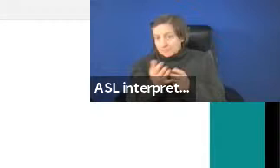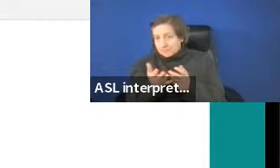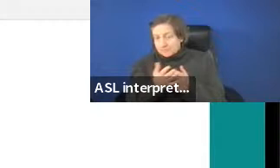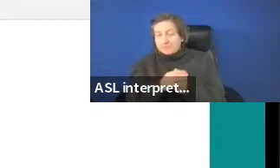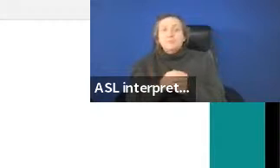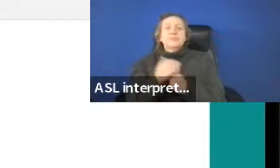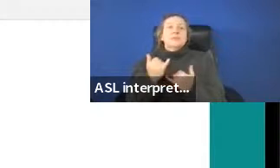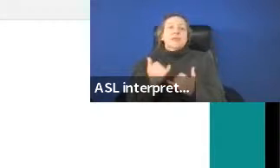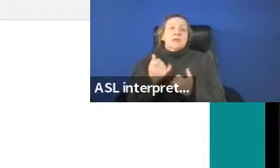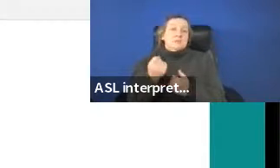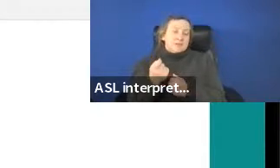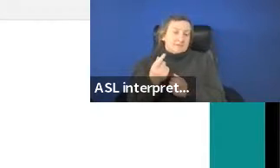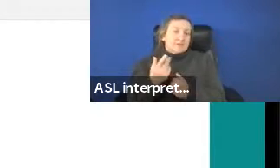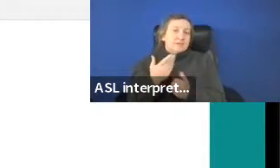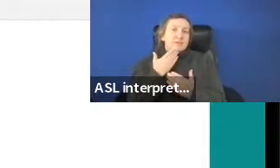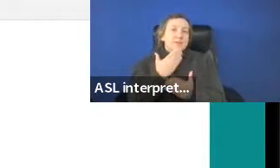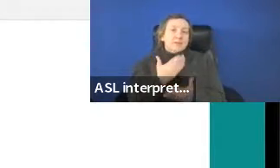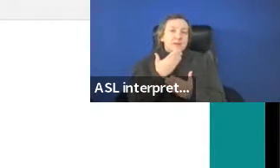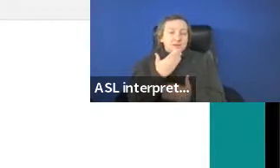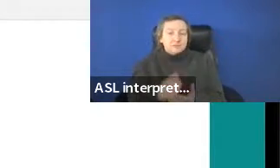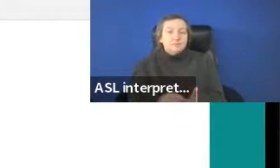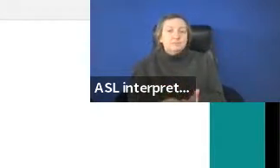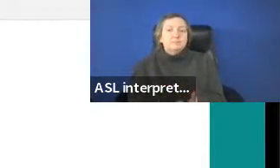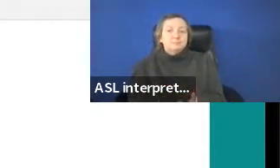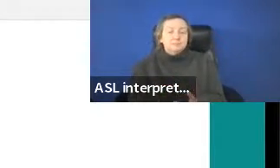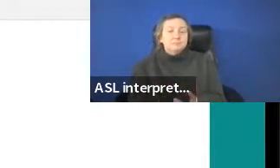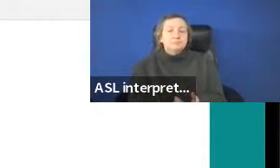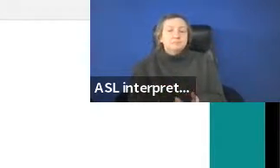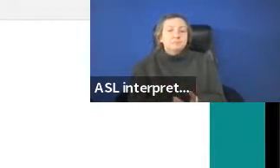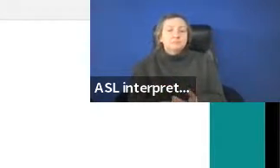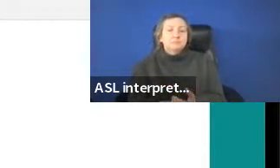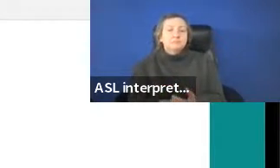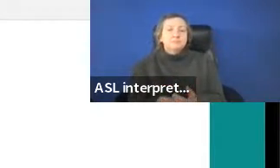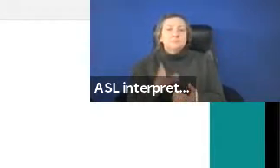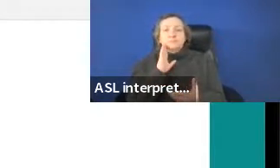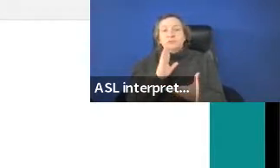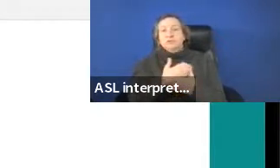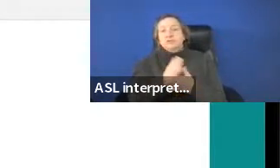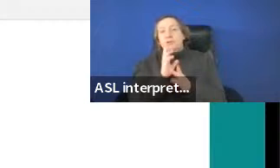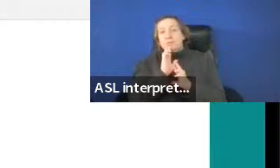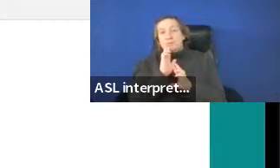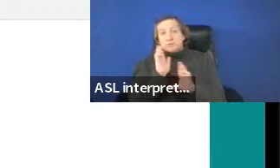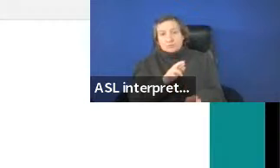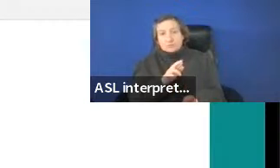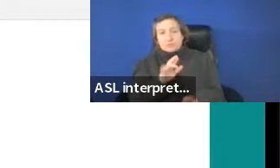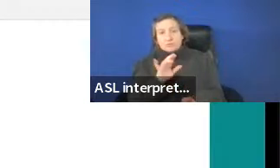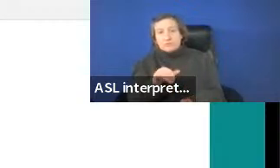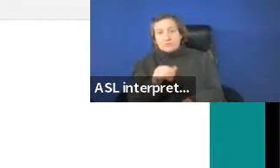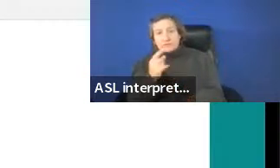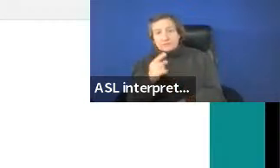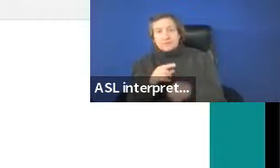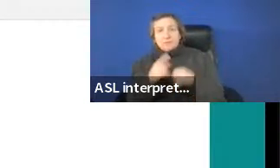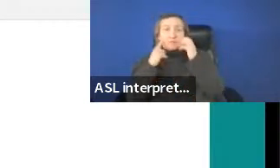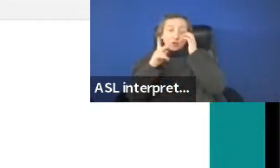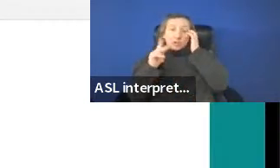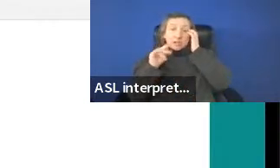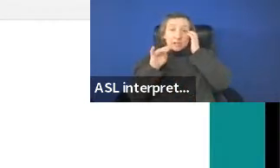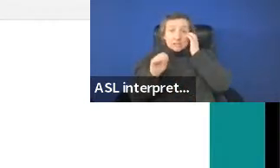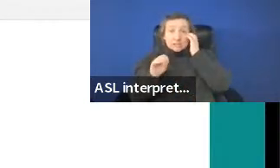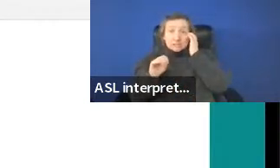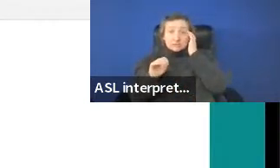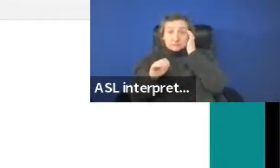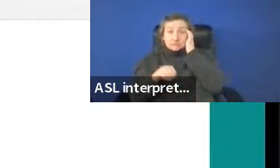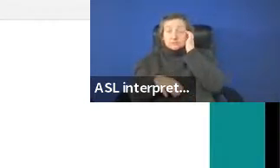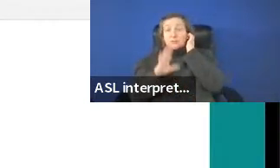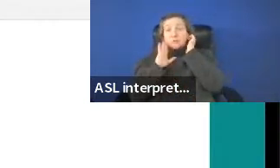And there we go. Thank you for that. Let me share the results of that for Katie's records, and she's going to give